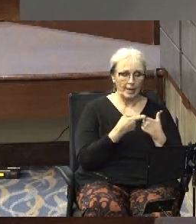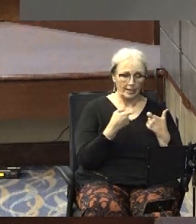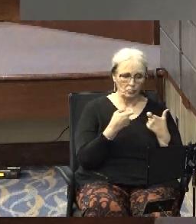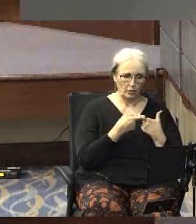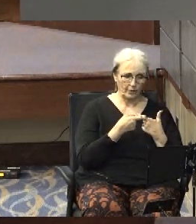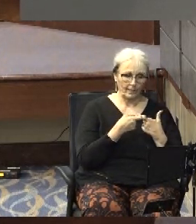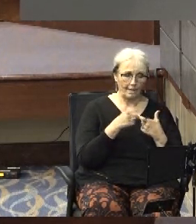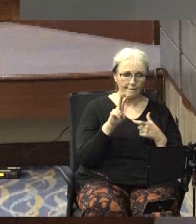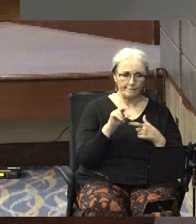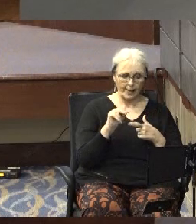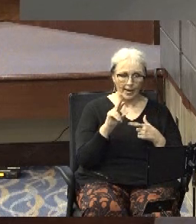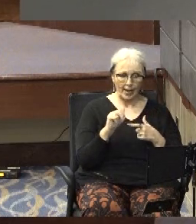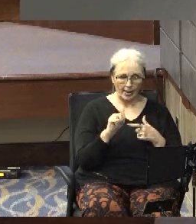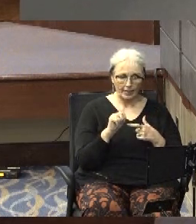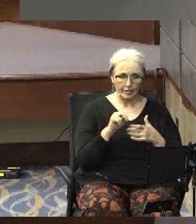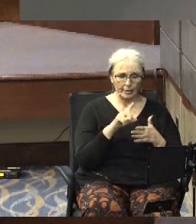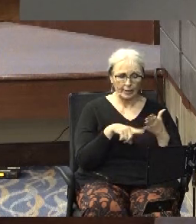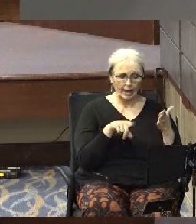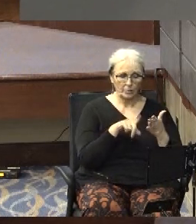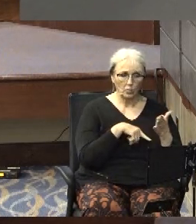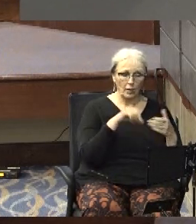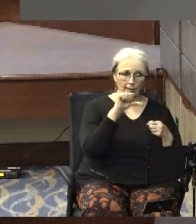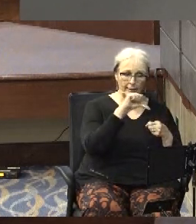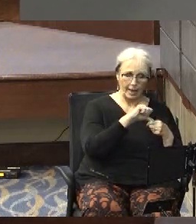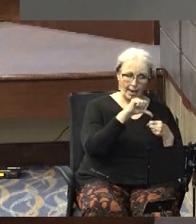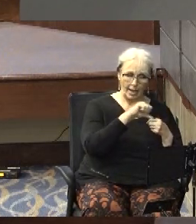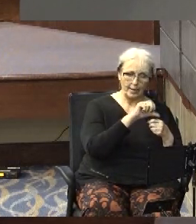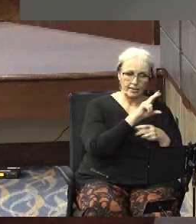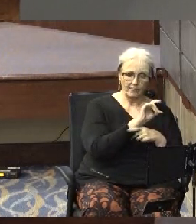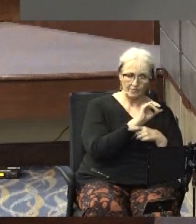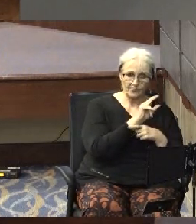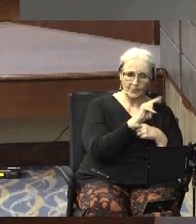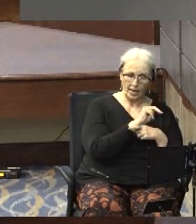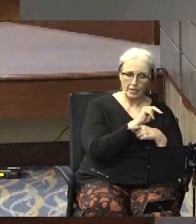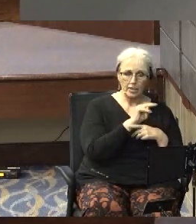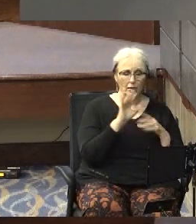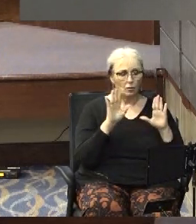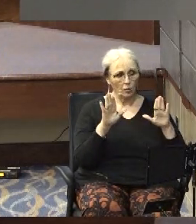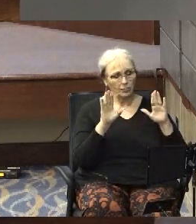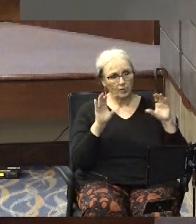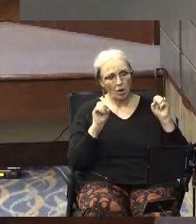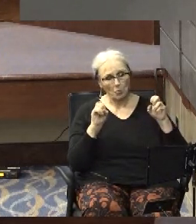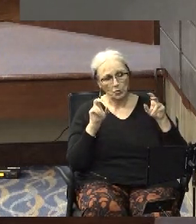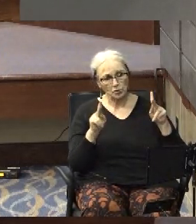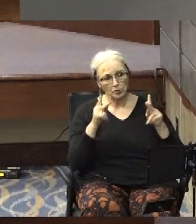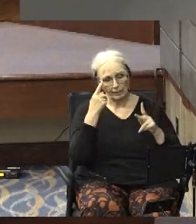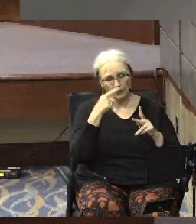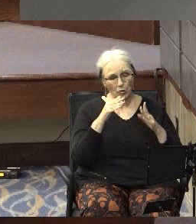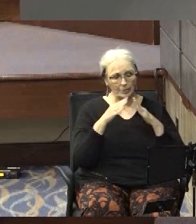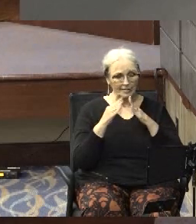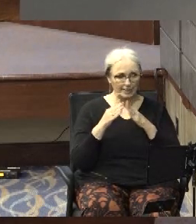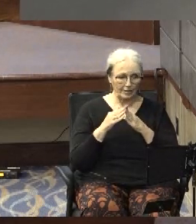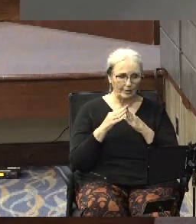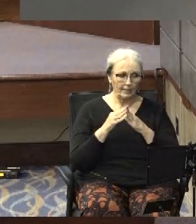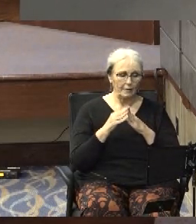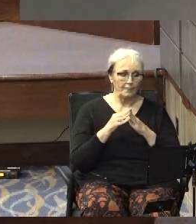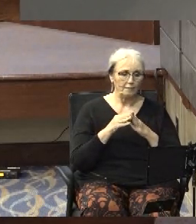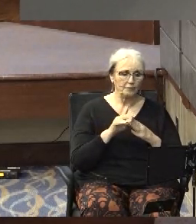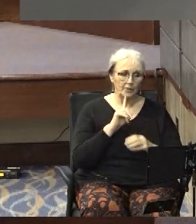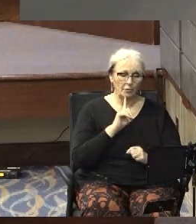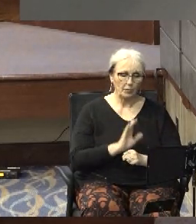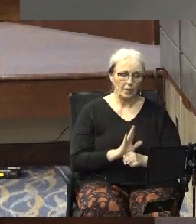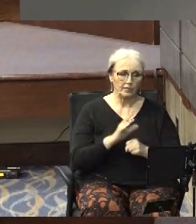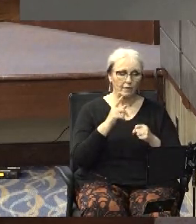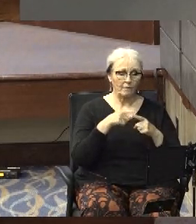electric van, cancel a gas order if need be. This is a great opportunity for the city to act on the pledge it made last